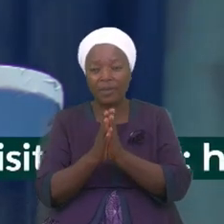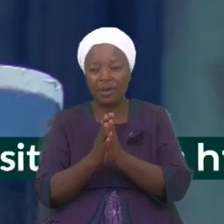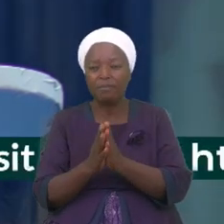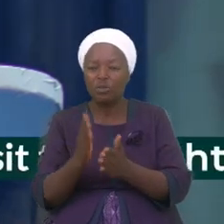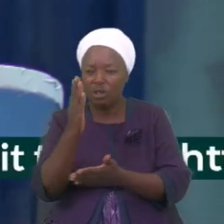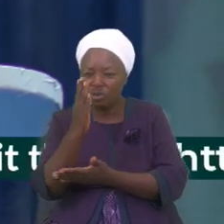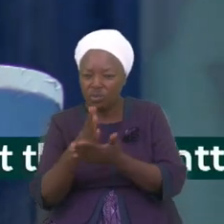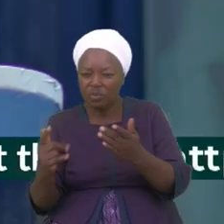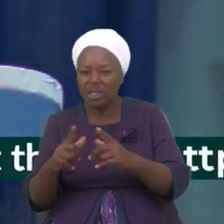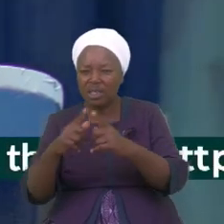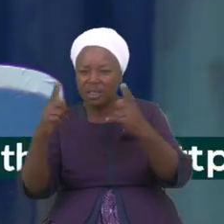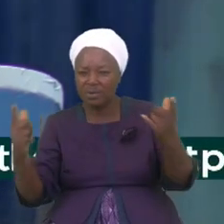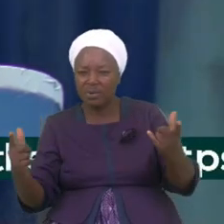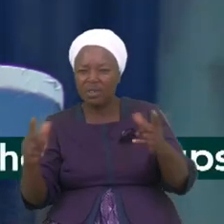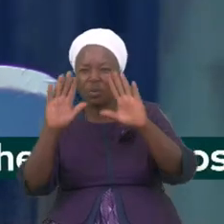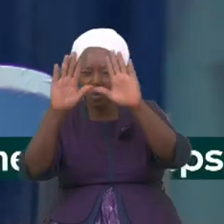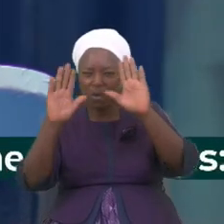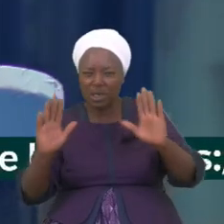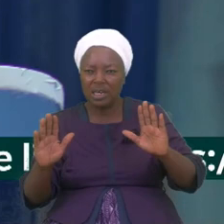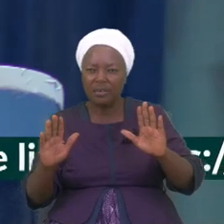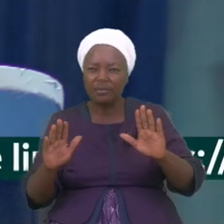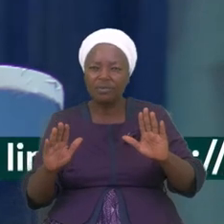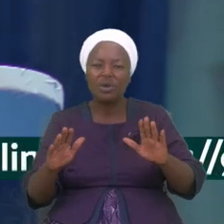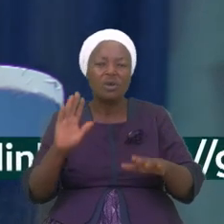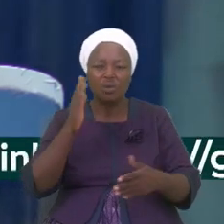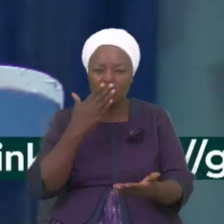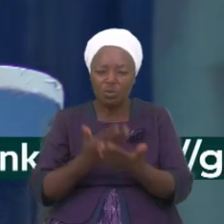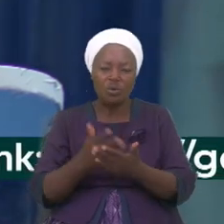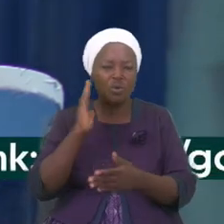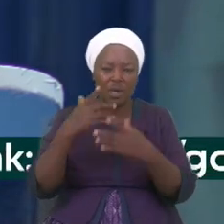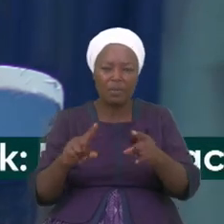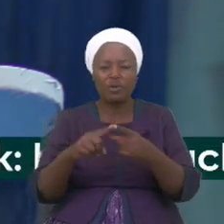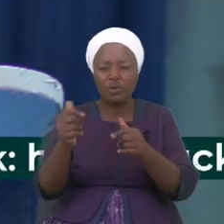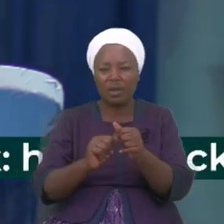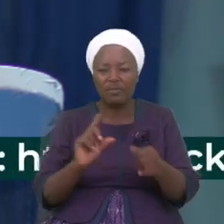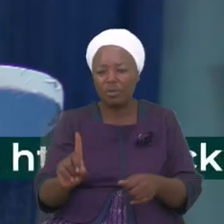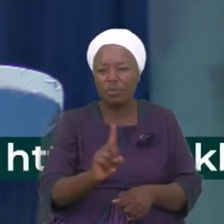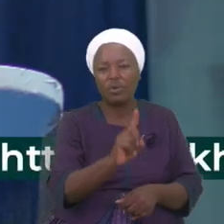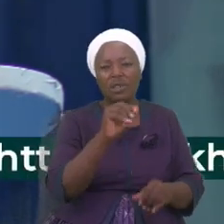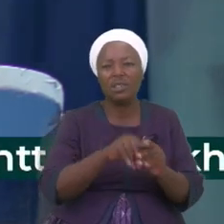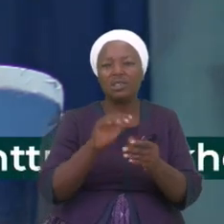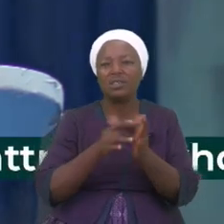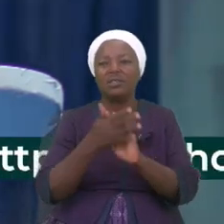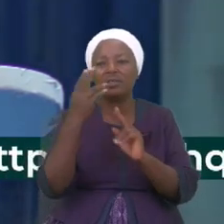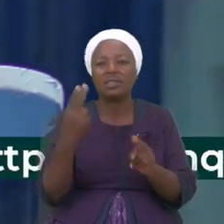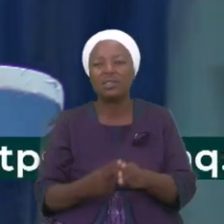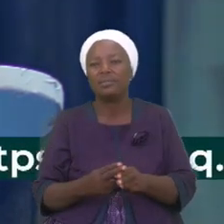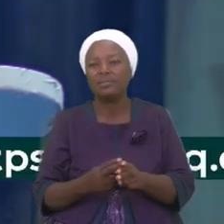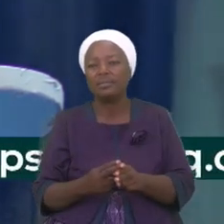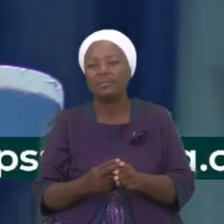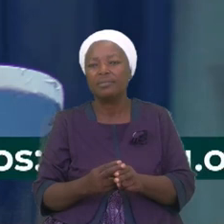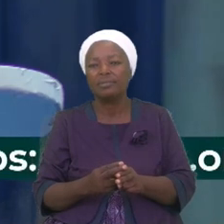Something great, gracious, good will happen to everyone in Jesus' name. A louder